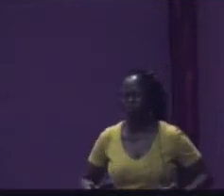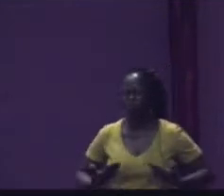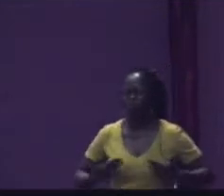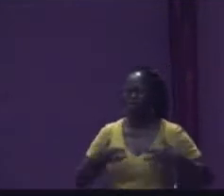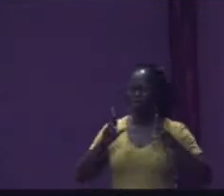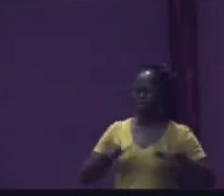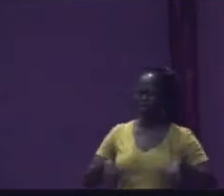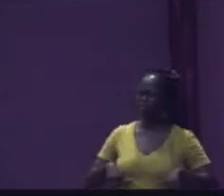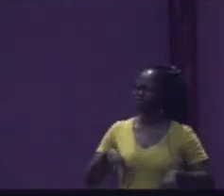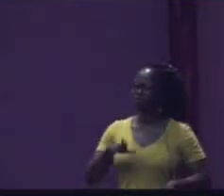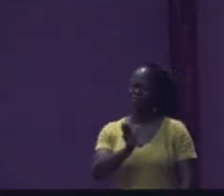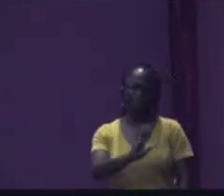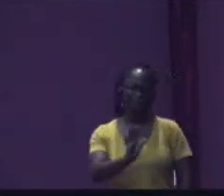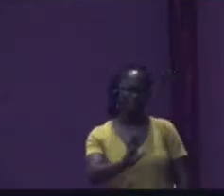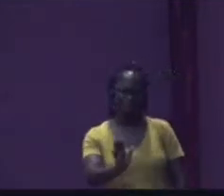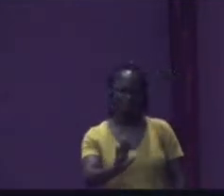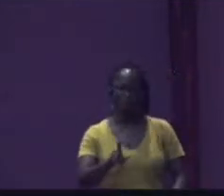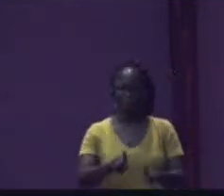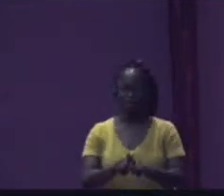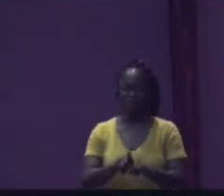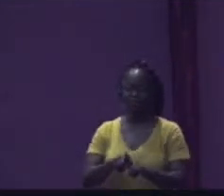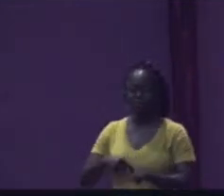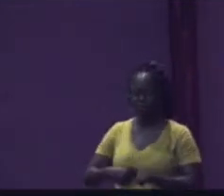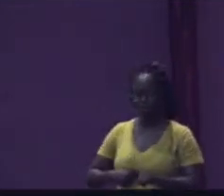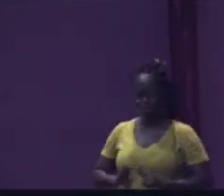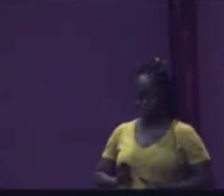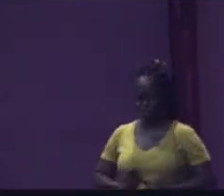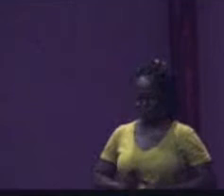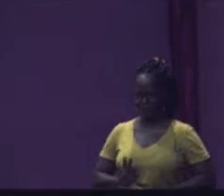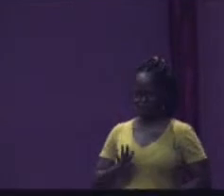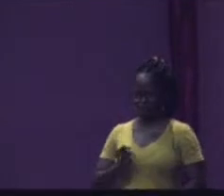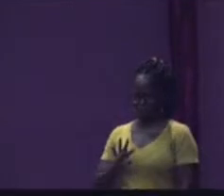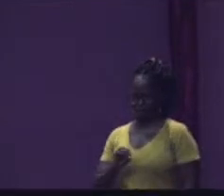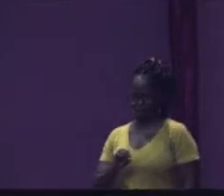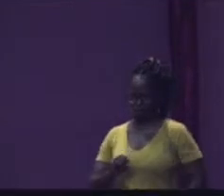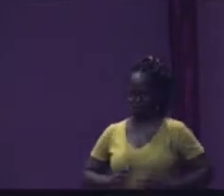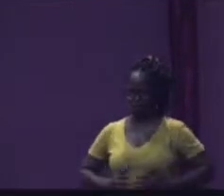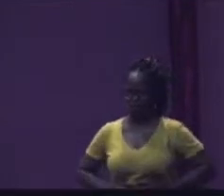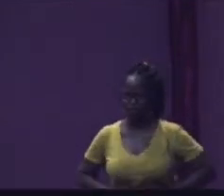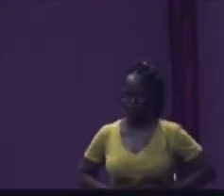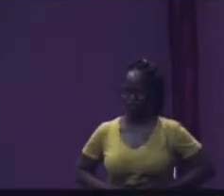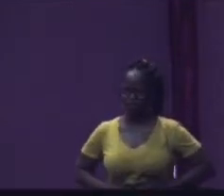fetus feels the effect of the massage.